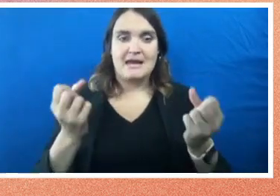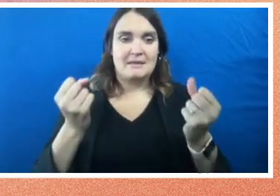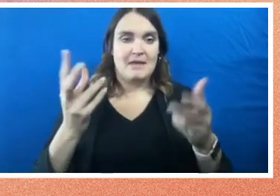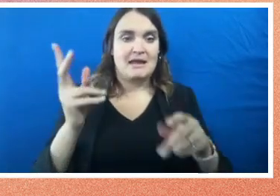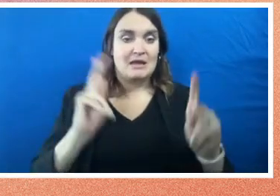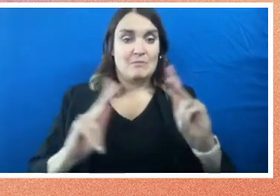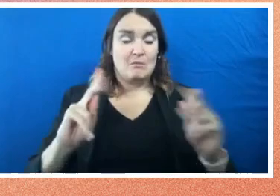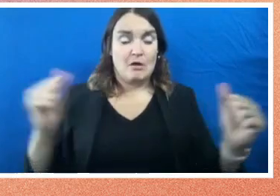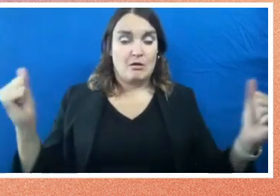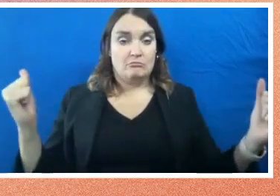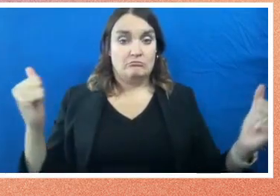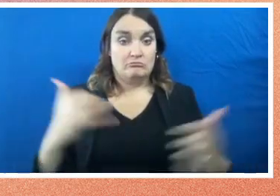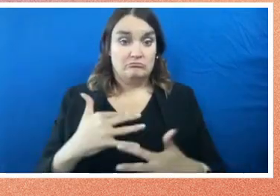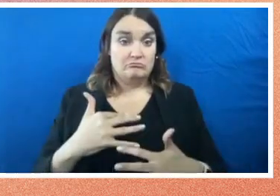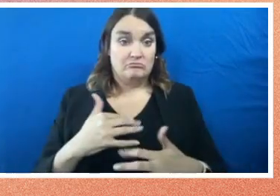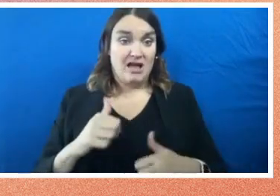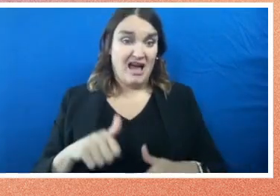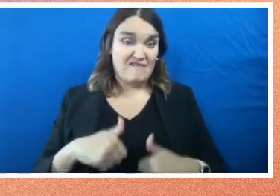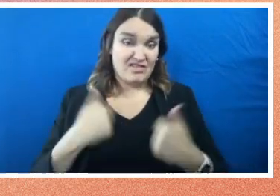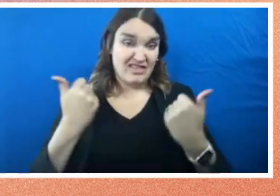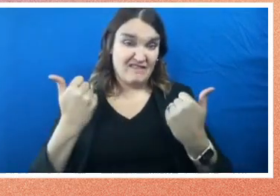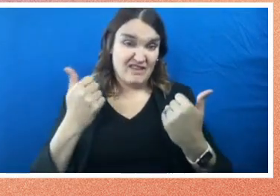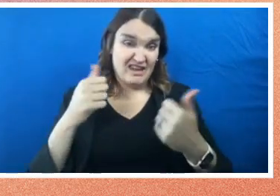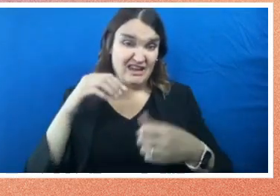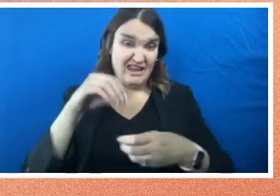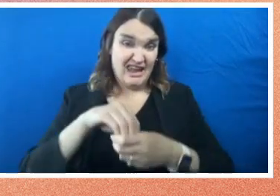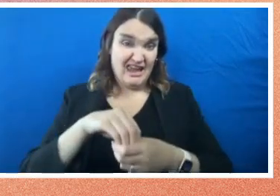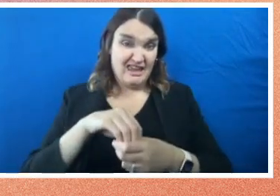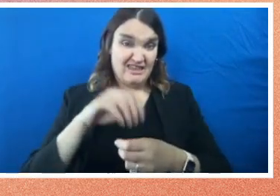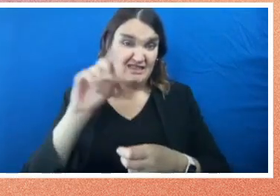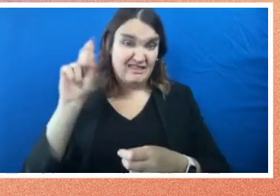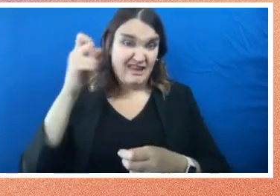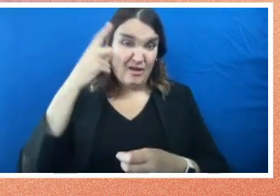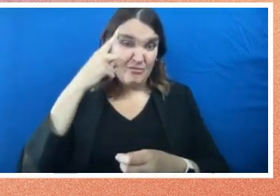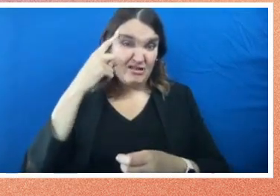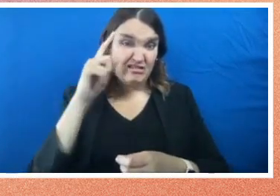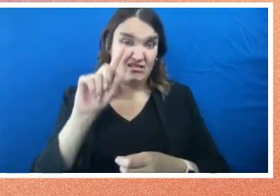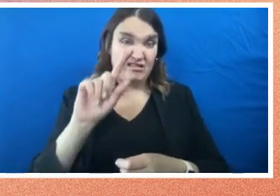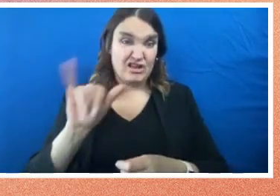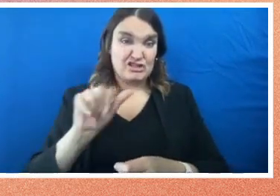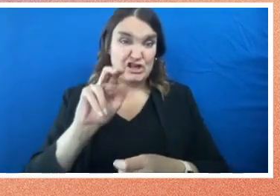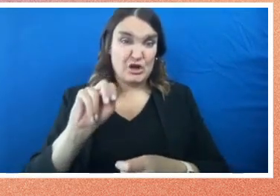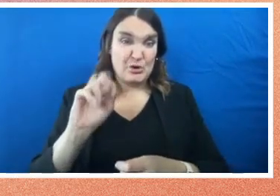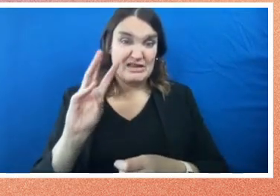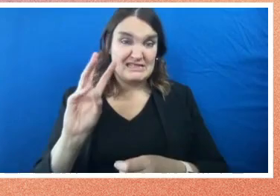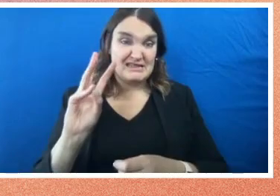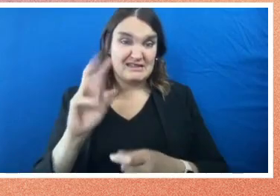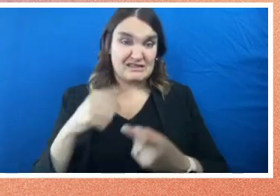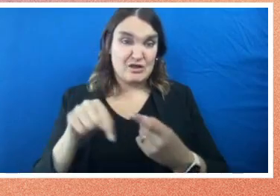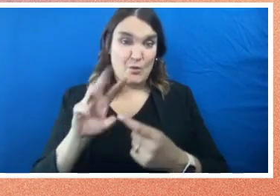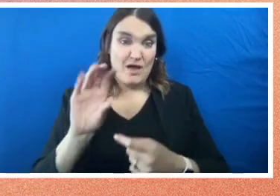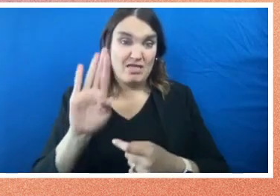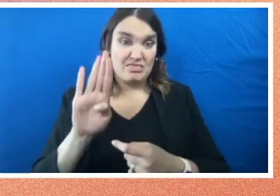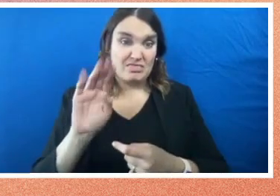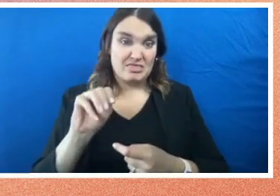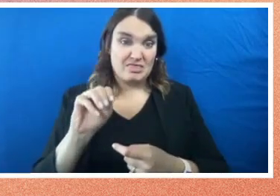U.S. Capitol on January 6, 2021, while it was under mob attack.